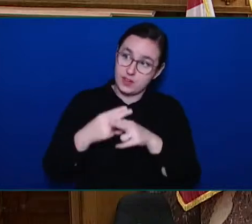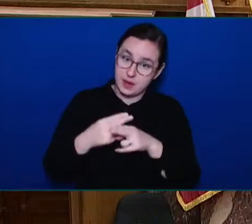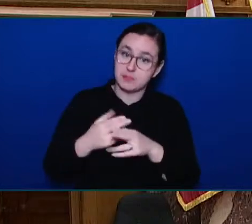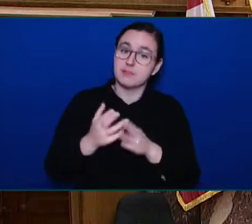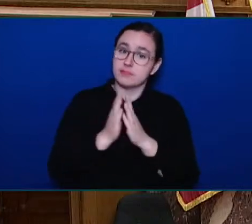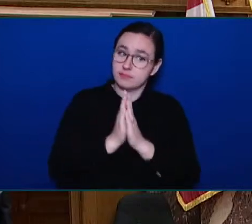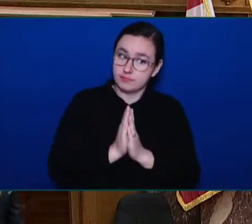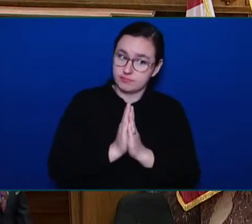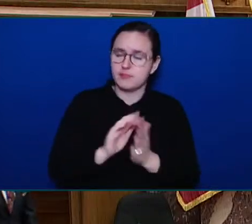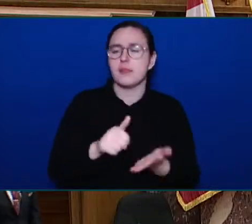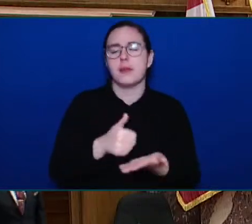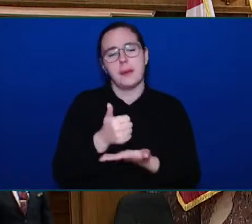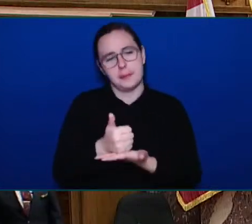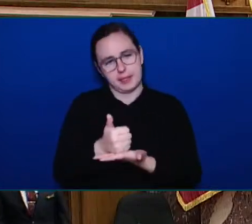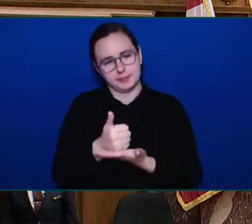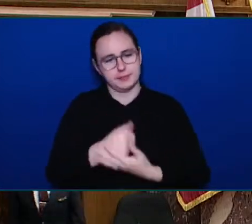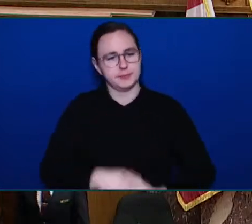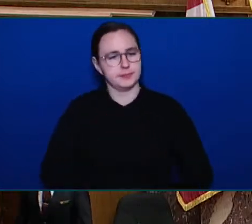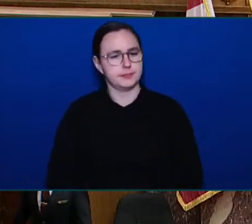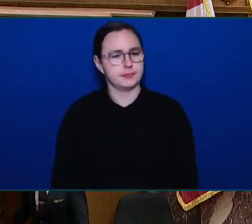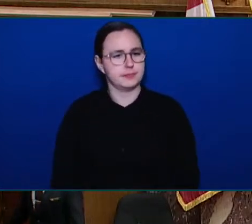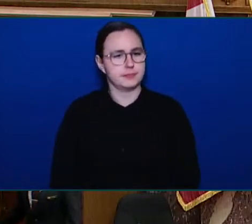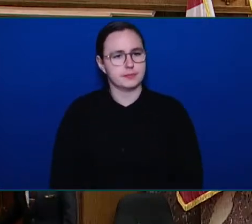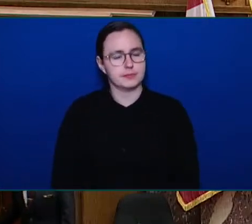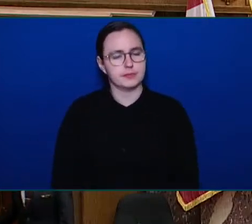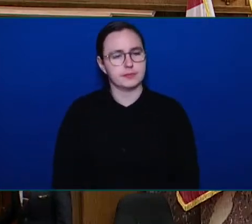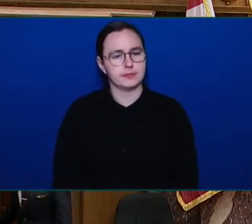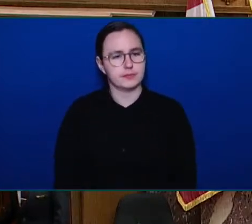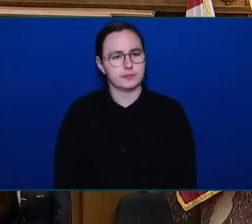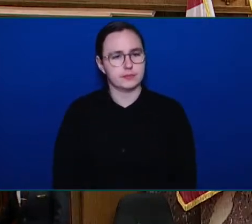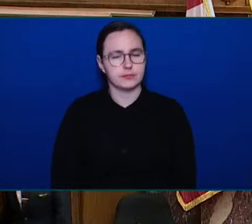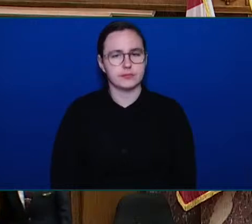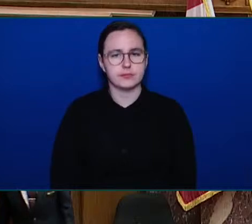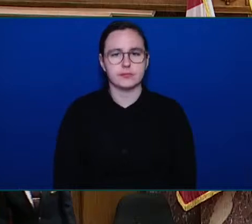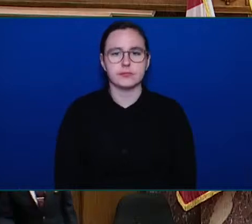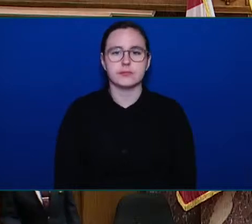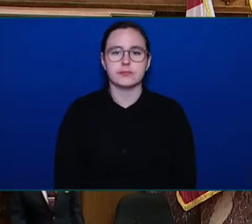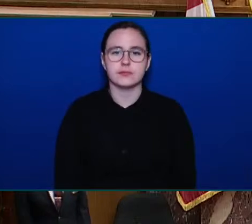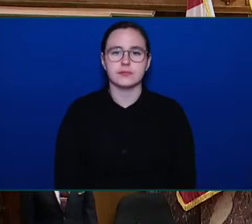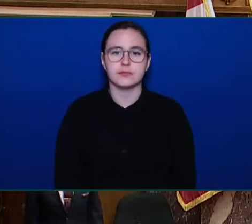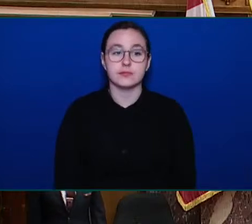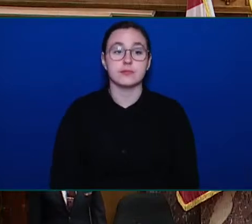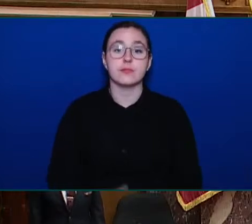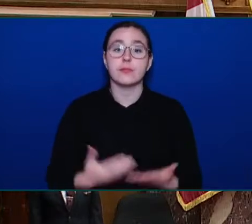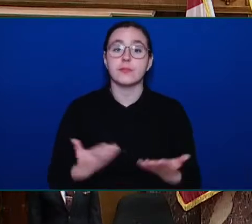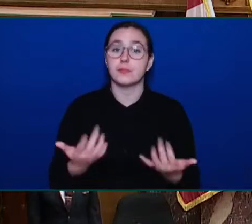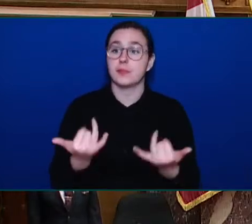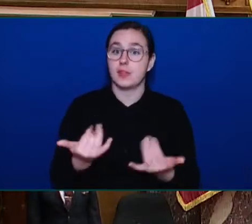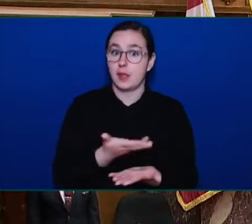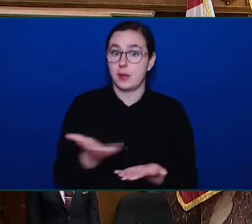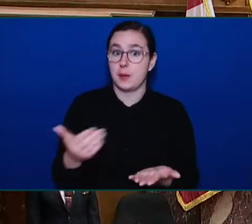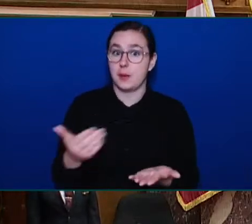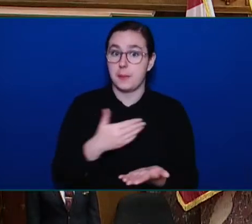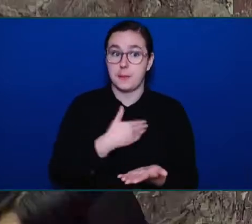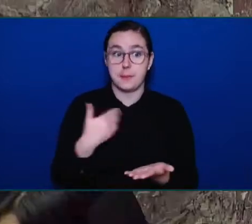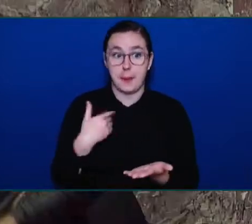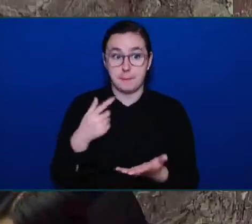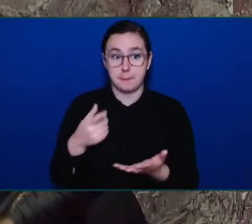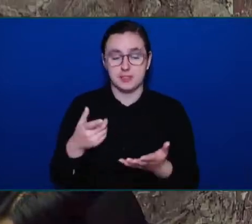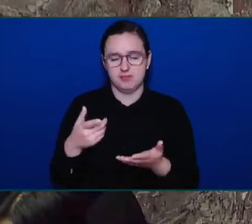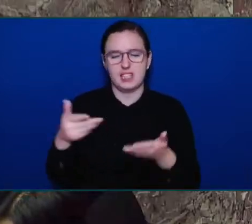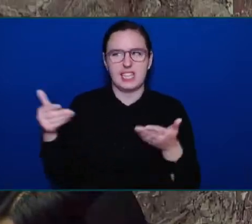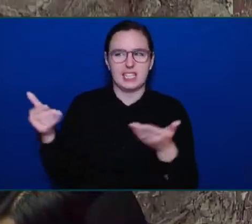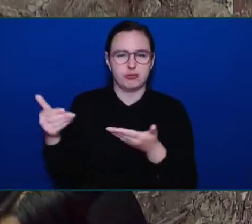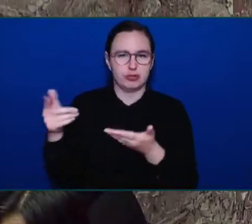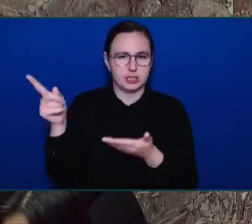Introductions by members. Minister of Health. Thank you very much, Honourable Speaker. Today I want to introduce guests,